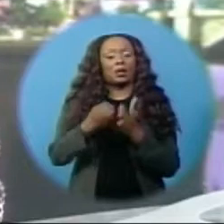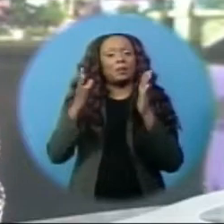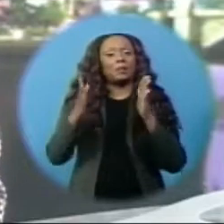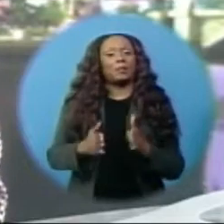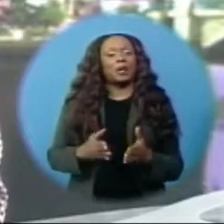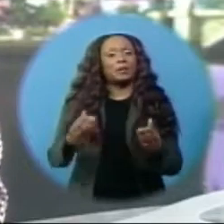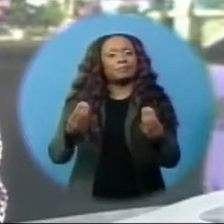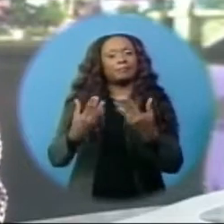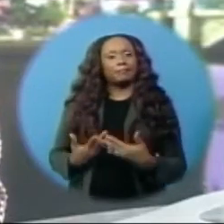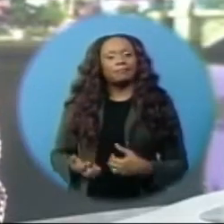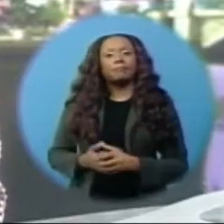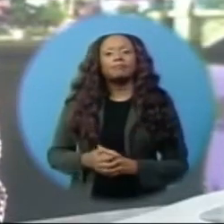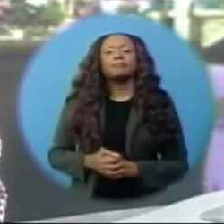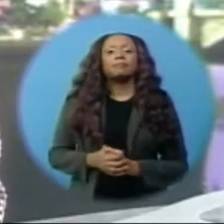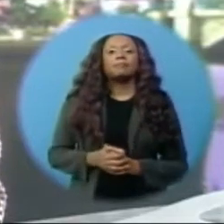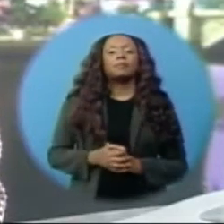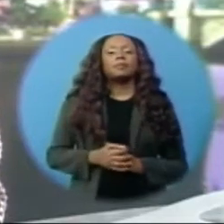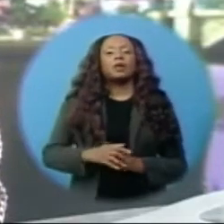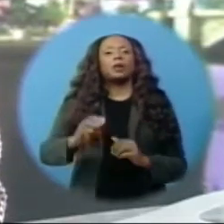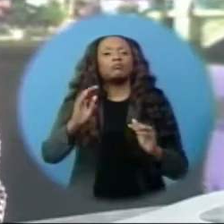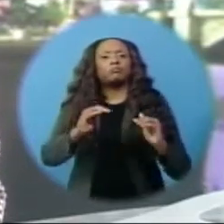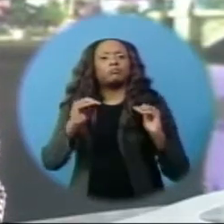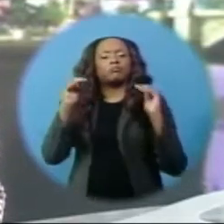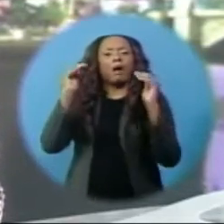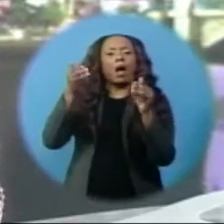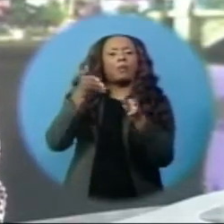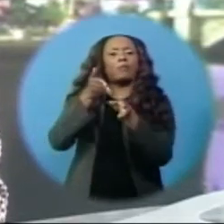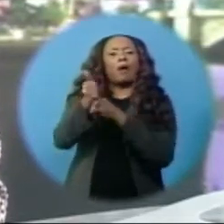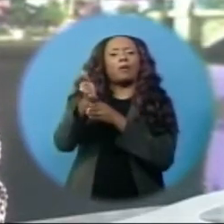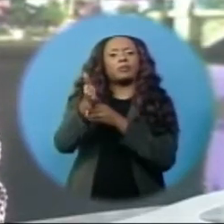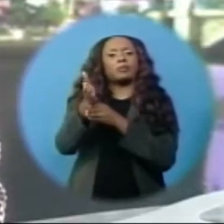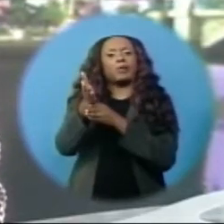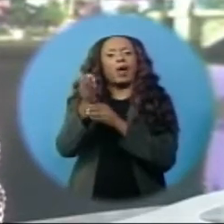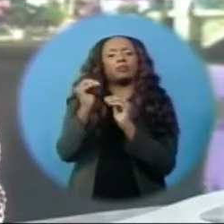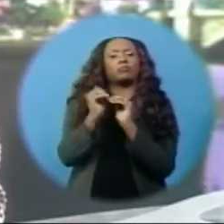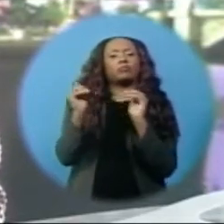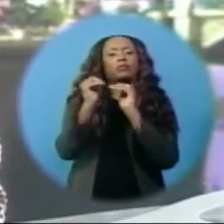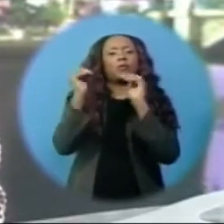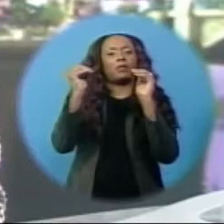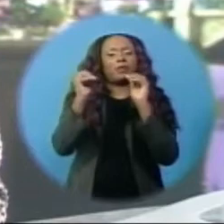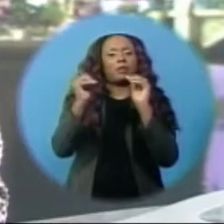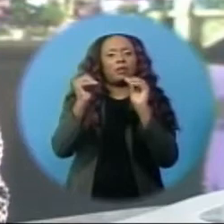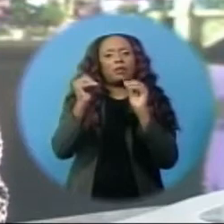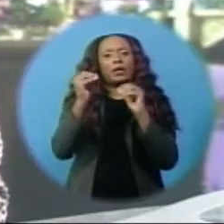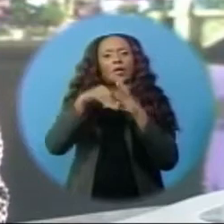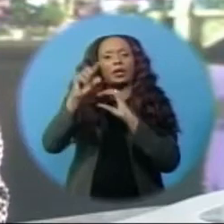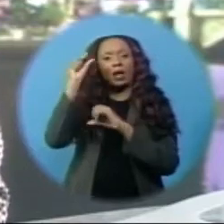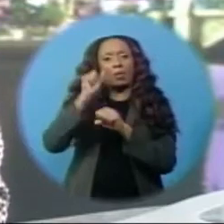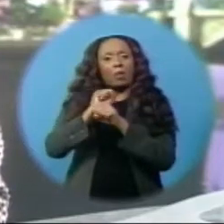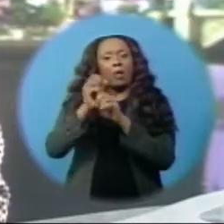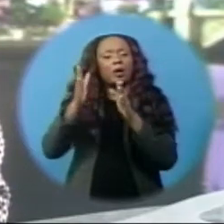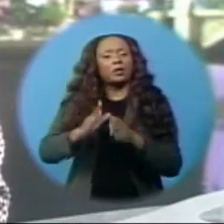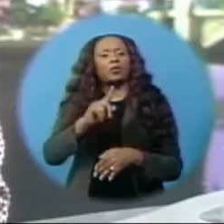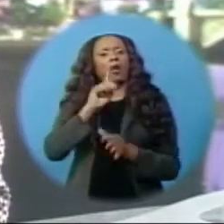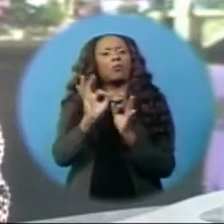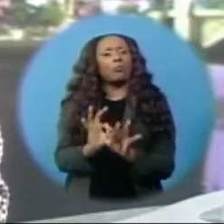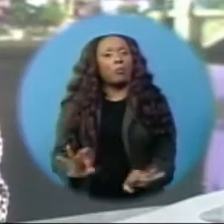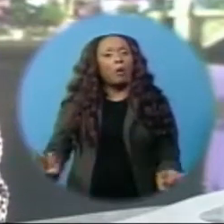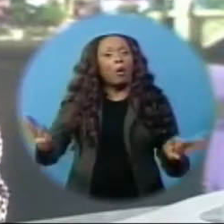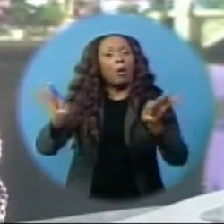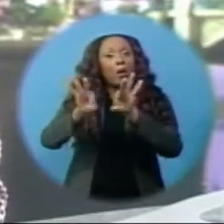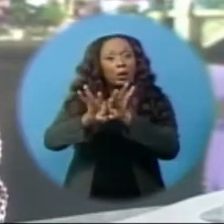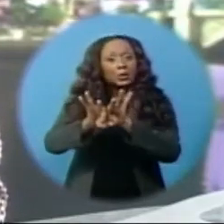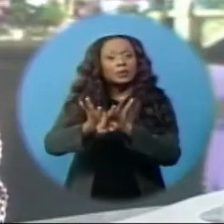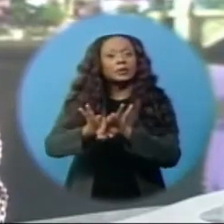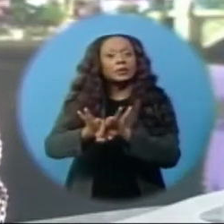telling Barbados that high professional standards in the civil service is key to good governance. Chairman of Intelligence Capital